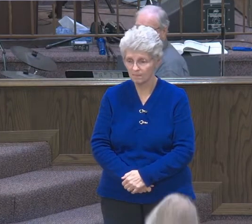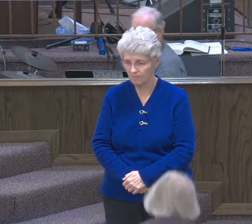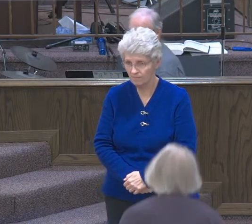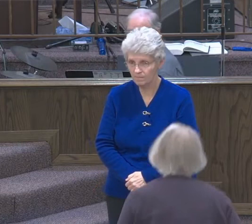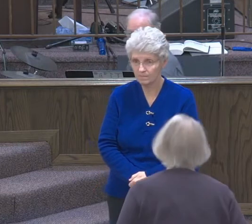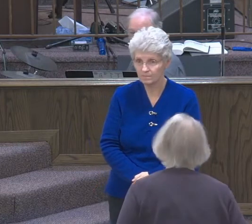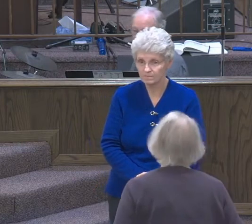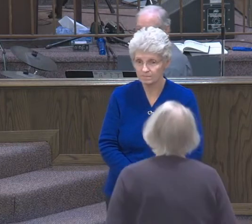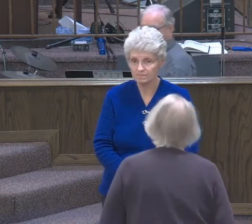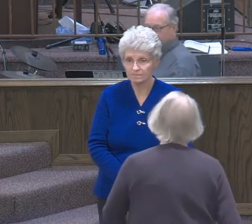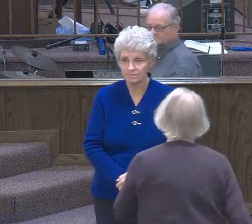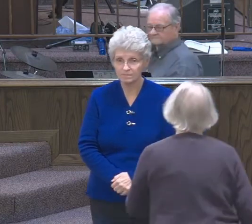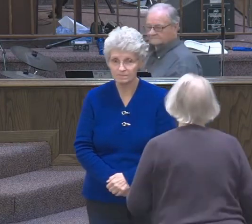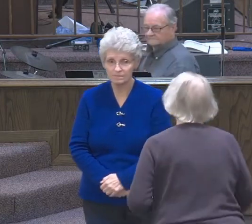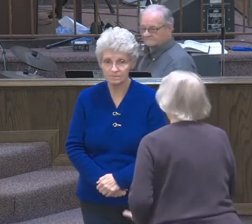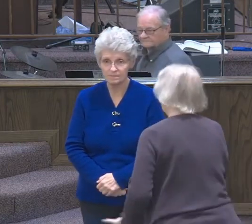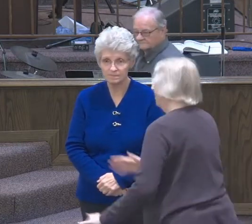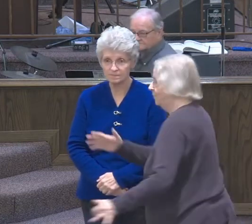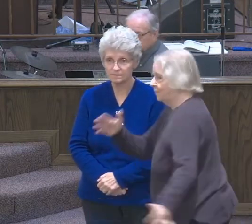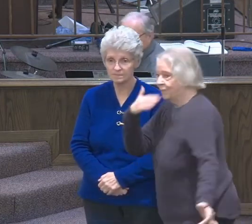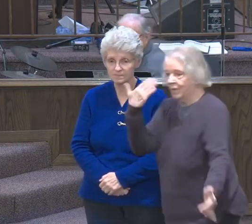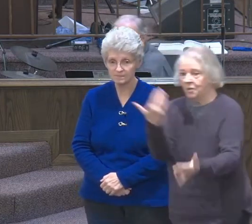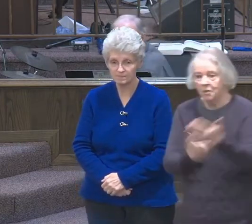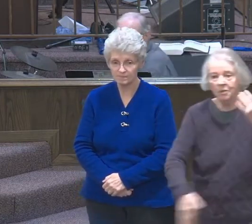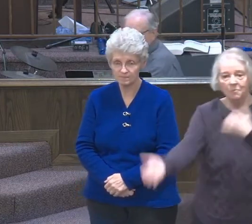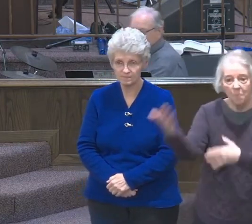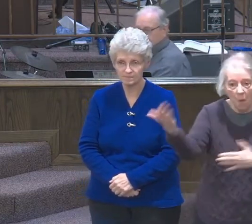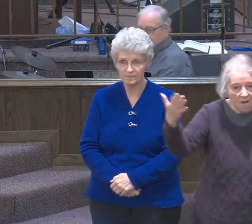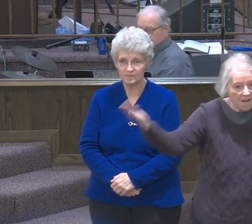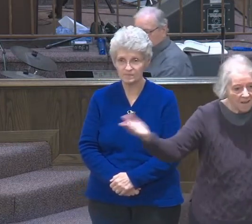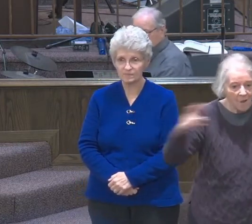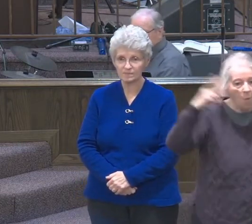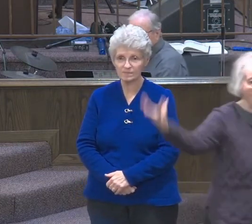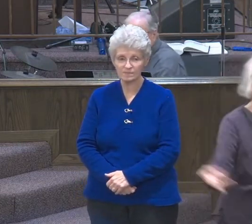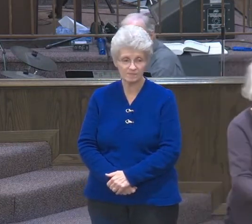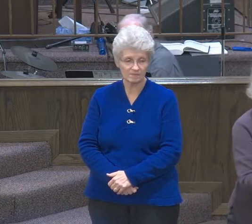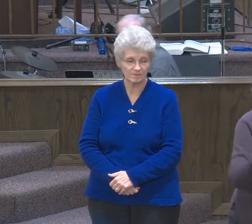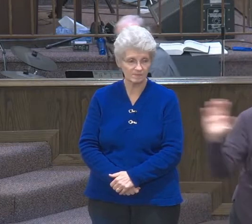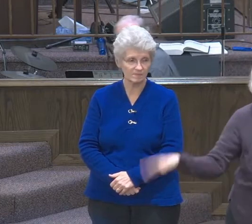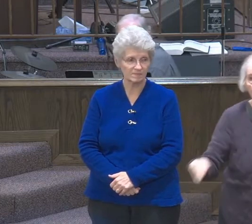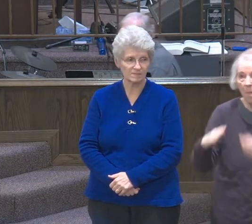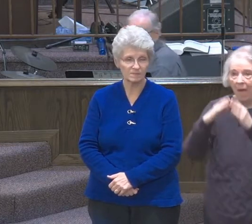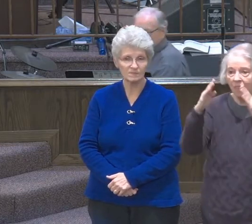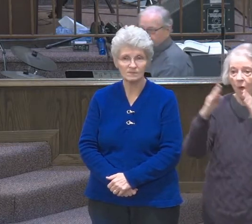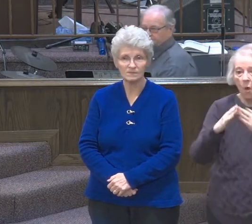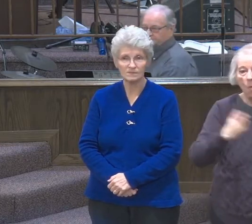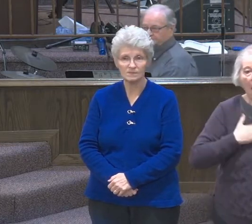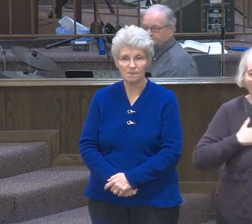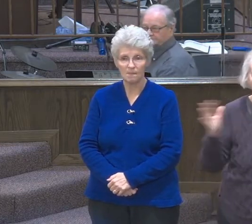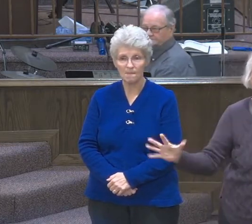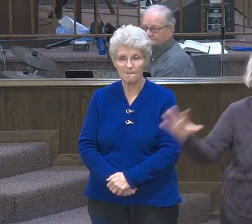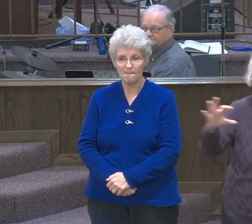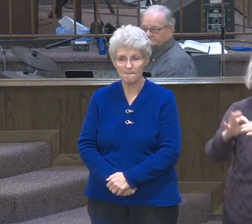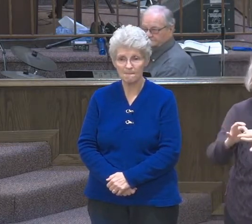come. Well, good morning and welcome to Bethel. We are so glad that you are worshiping with us virtually and joining us